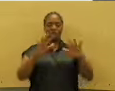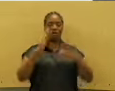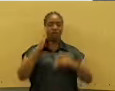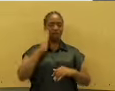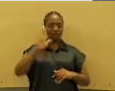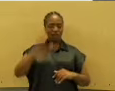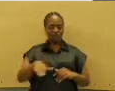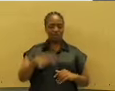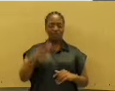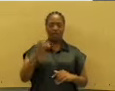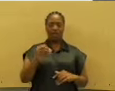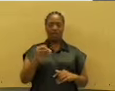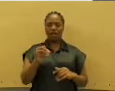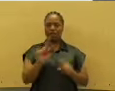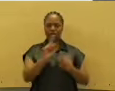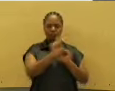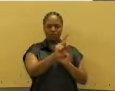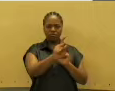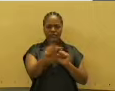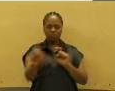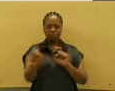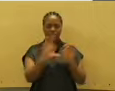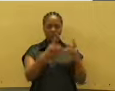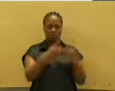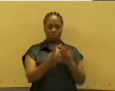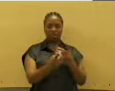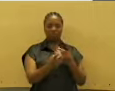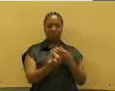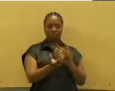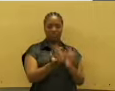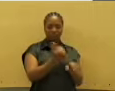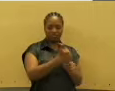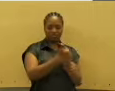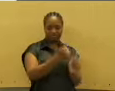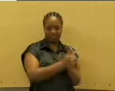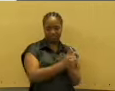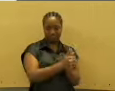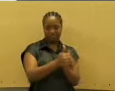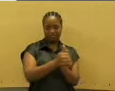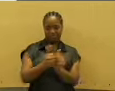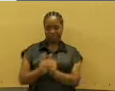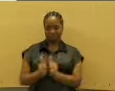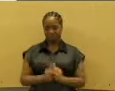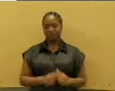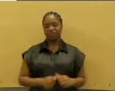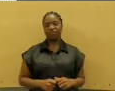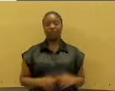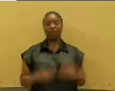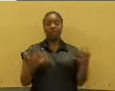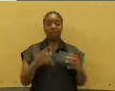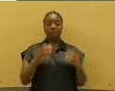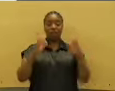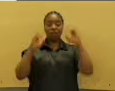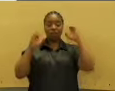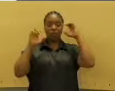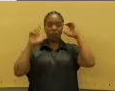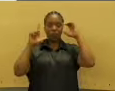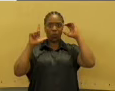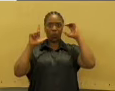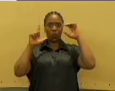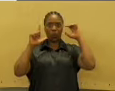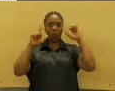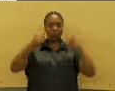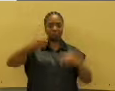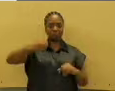coming together to make it a reality. Right, cool. We've got the background on